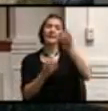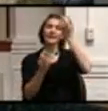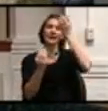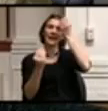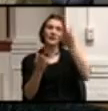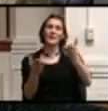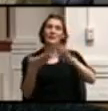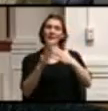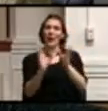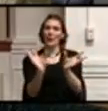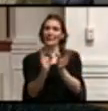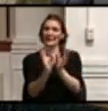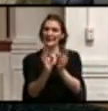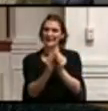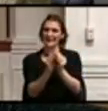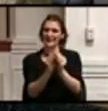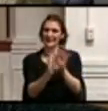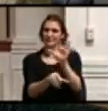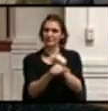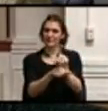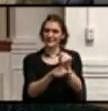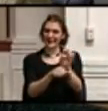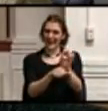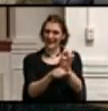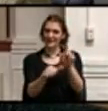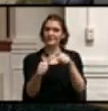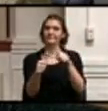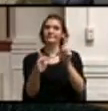informational town meeting and to set the